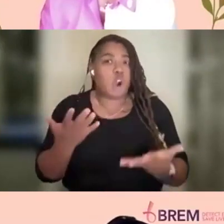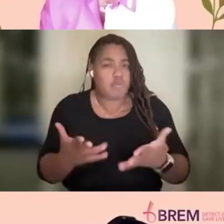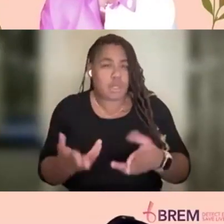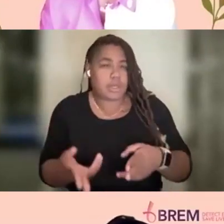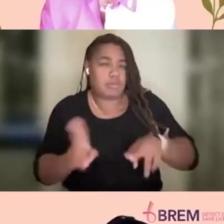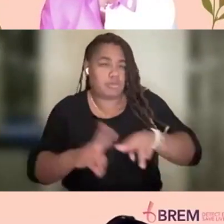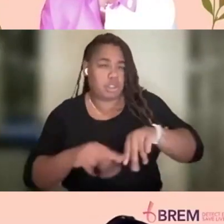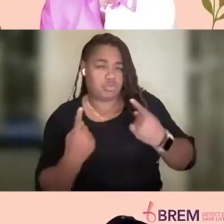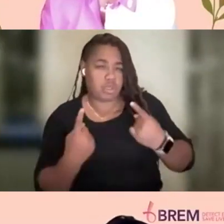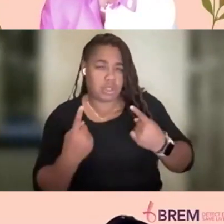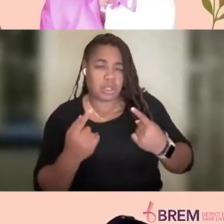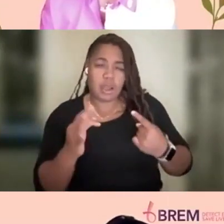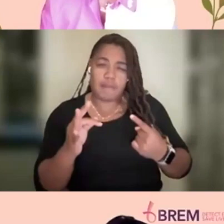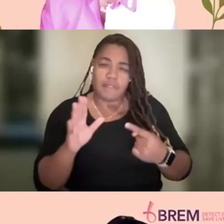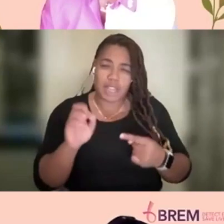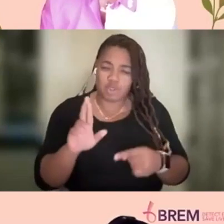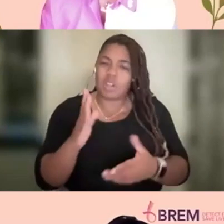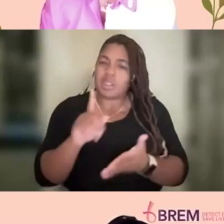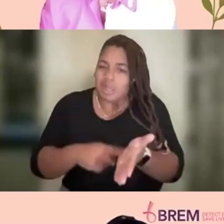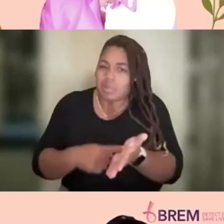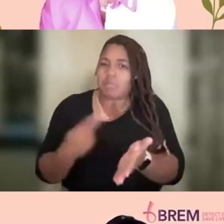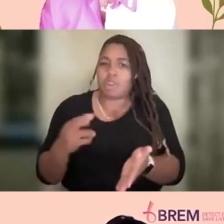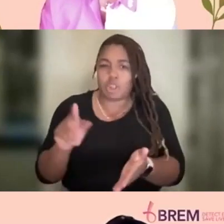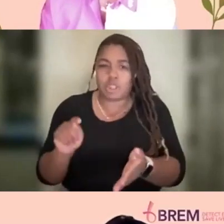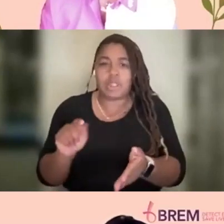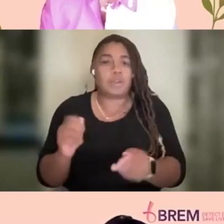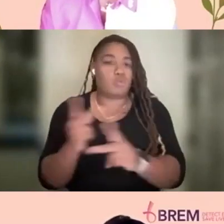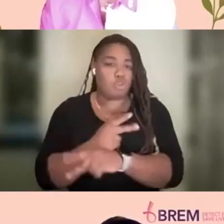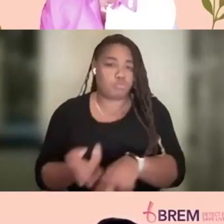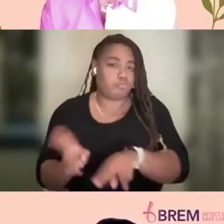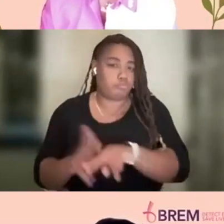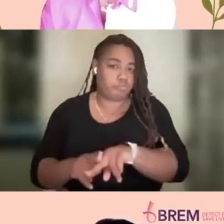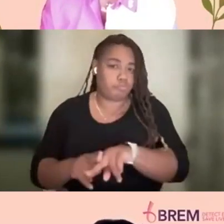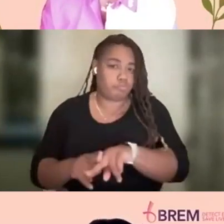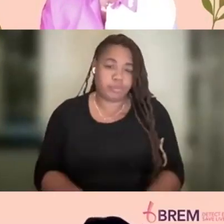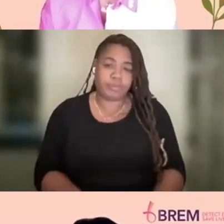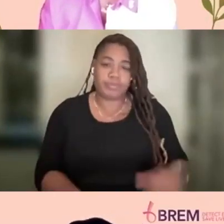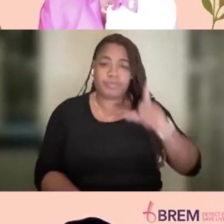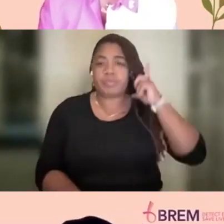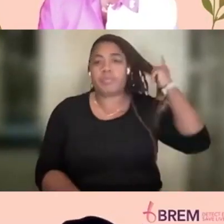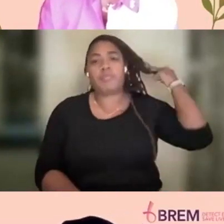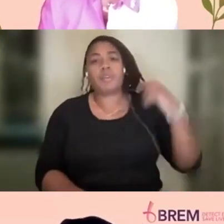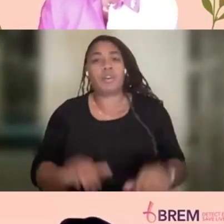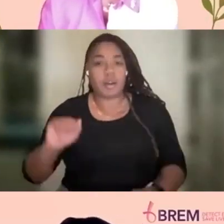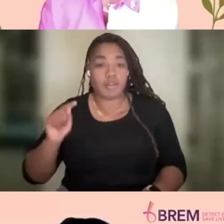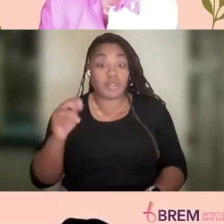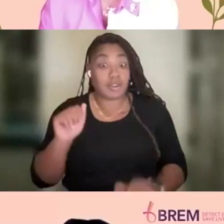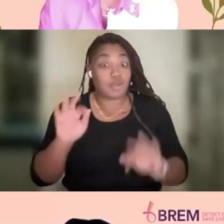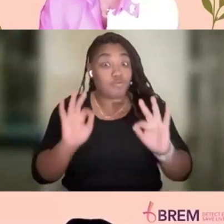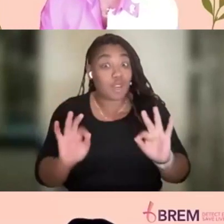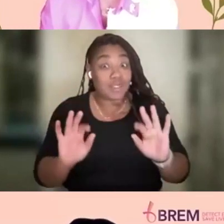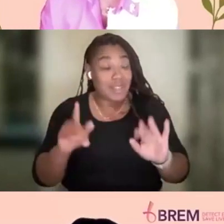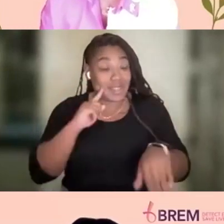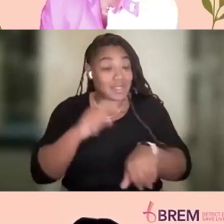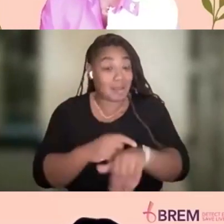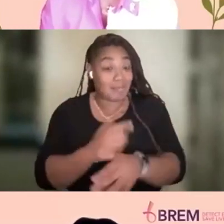sorts of hormone replacement therapy can further increase that risk. Great. Well, I believe that's all the time we have. I